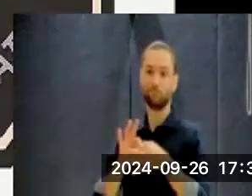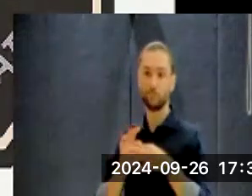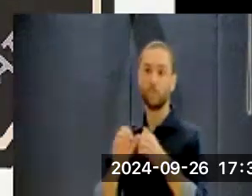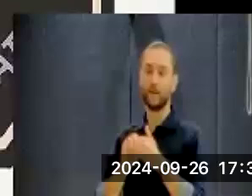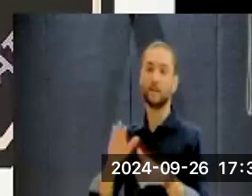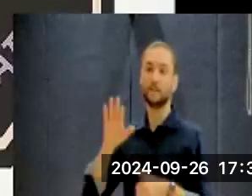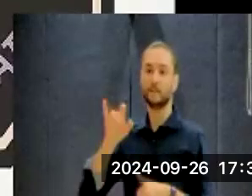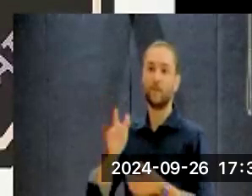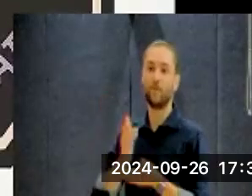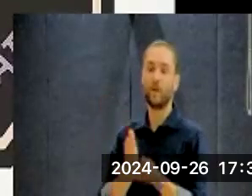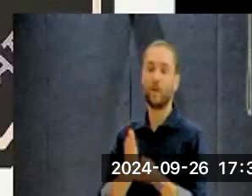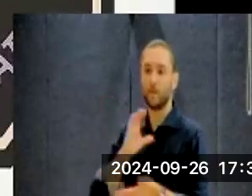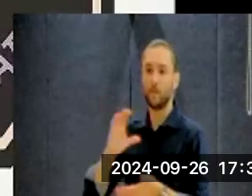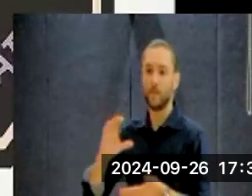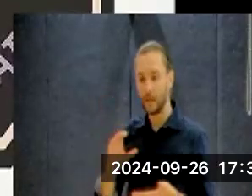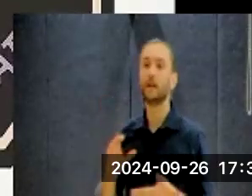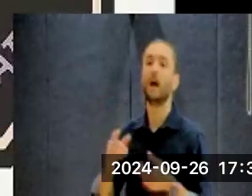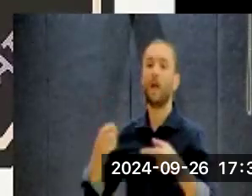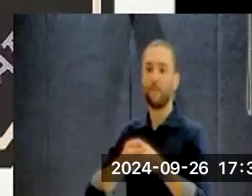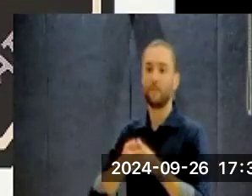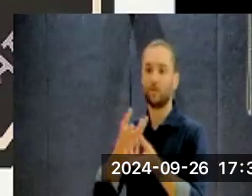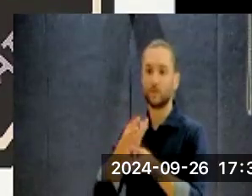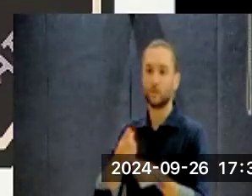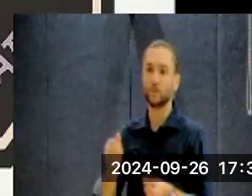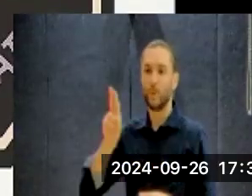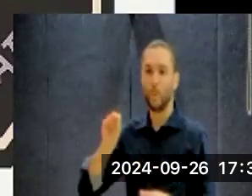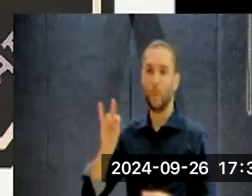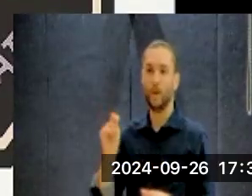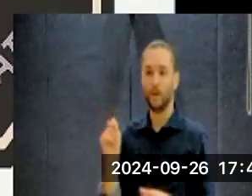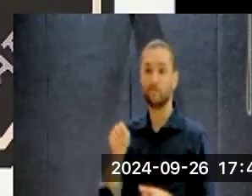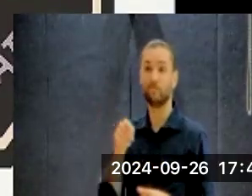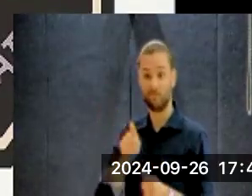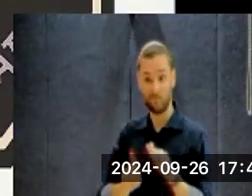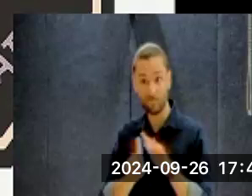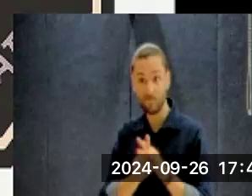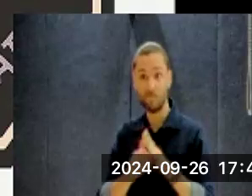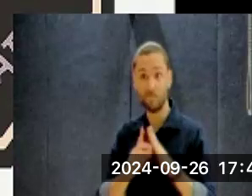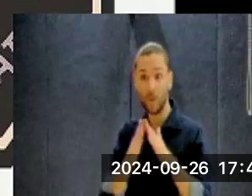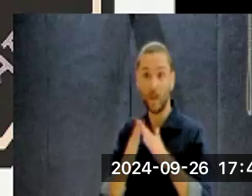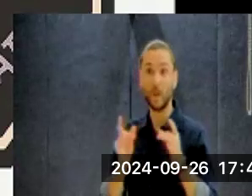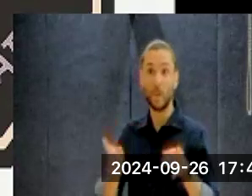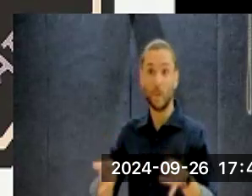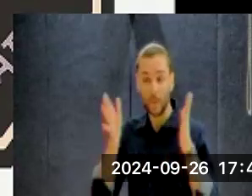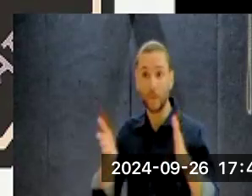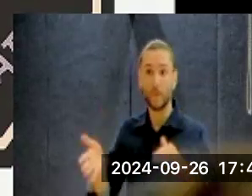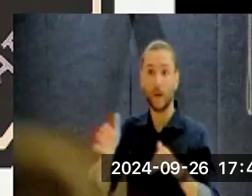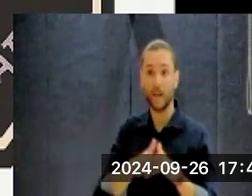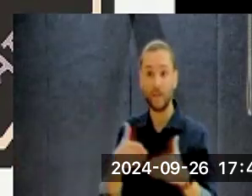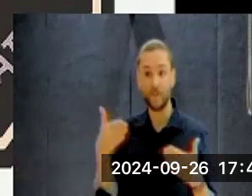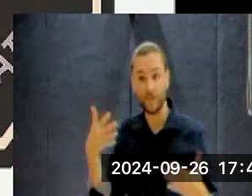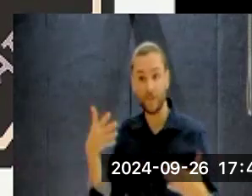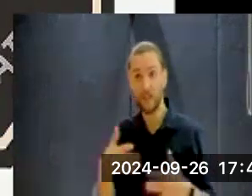Conflict Resolution Unit. If your community is experiencing heightened fear, conflict, or